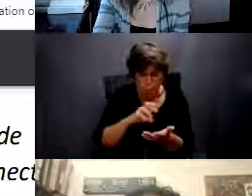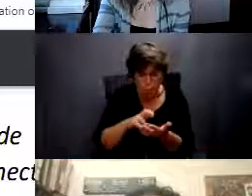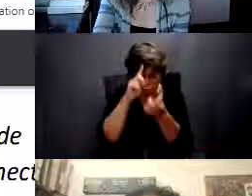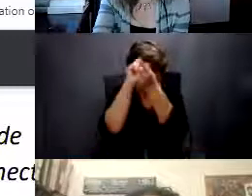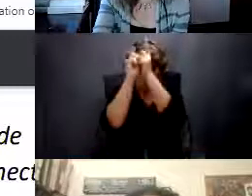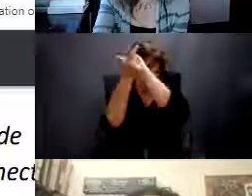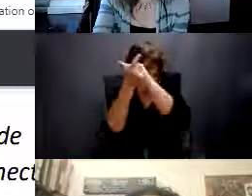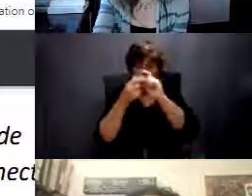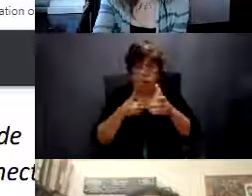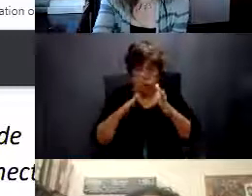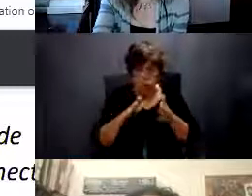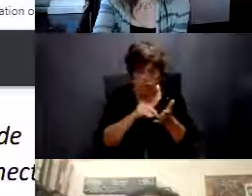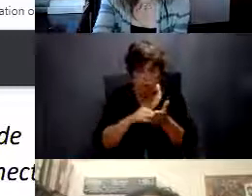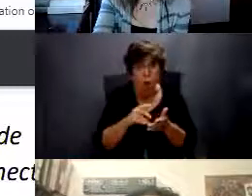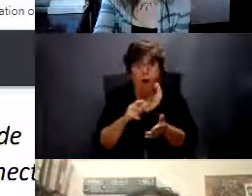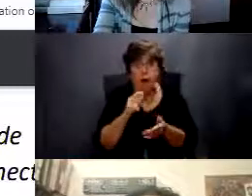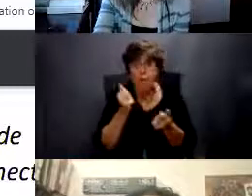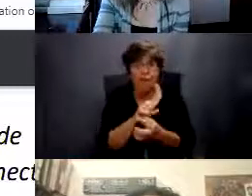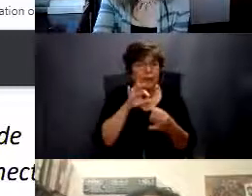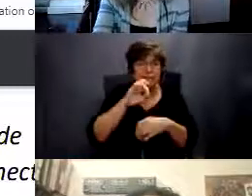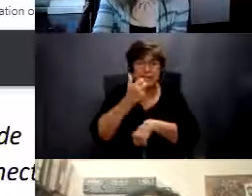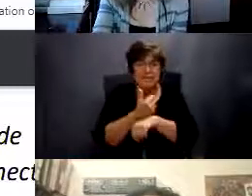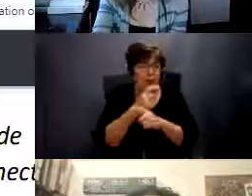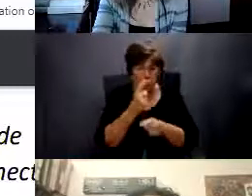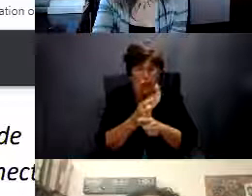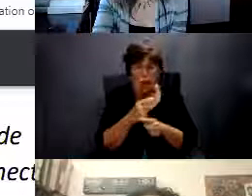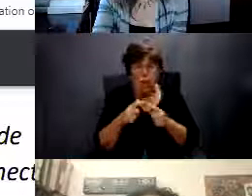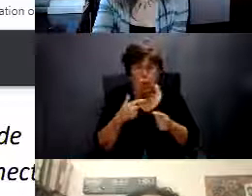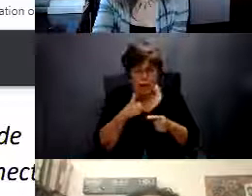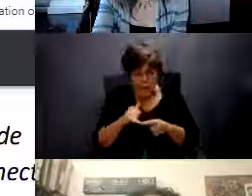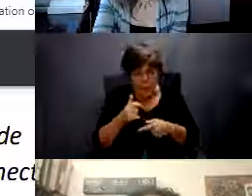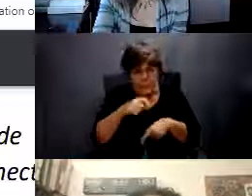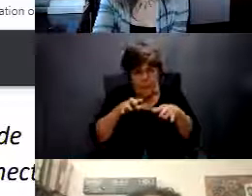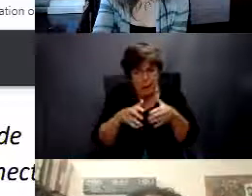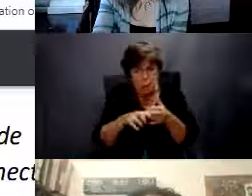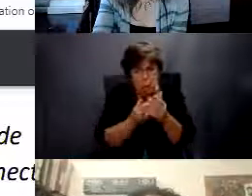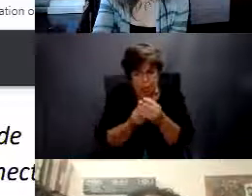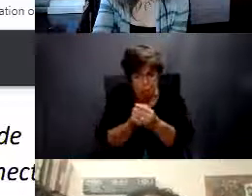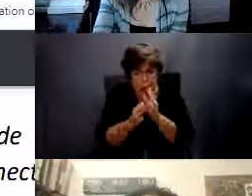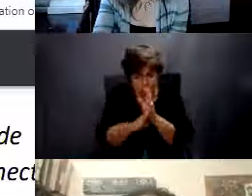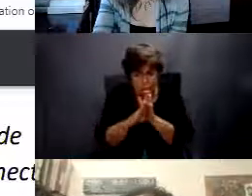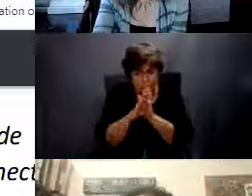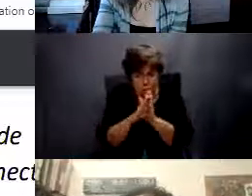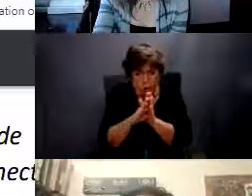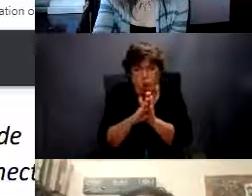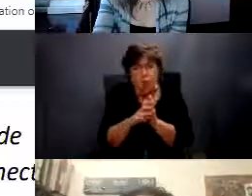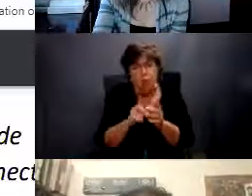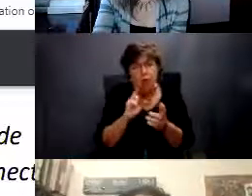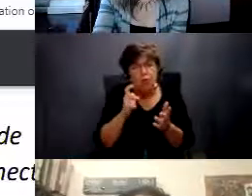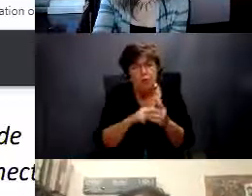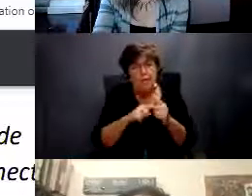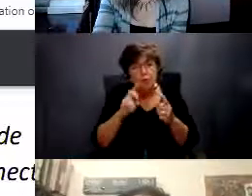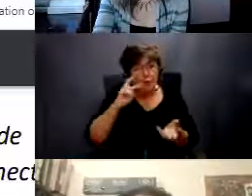formulated perfectly. We can use this space to grow, and we need to acknowledge the difference between intent versus